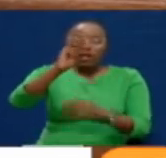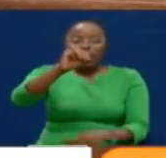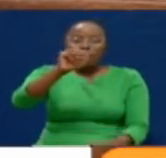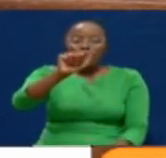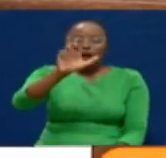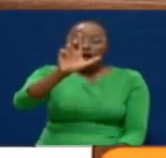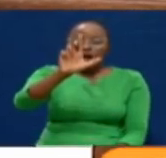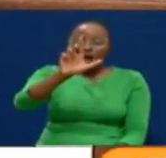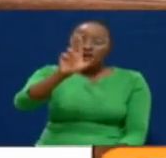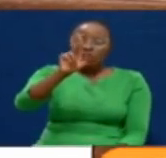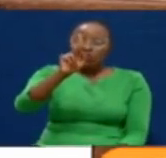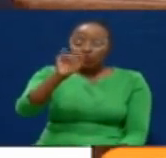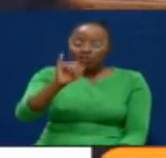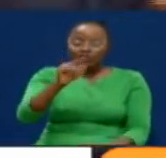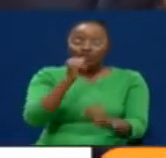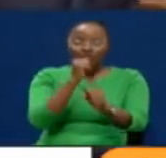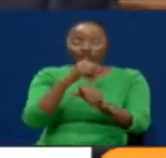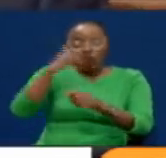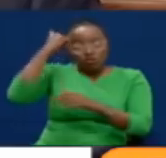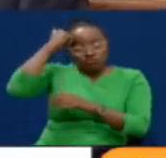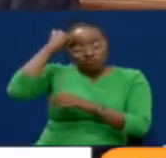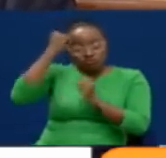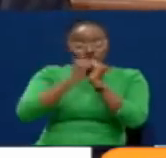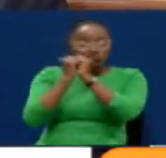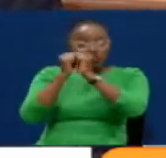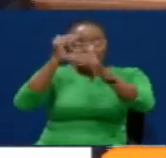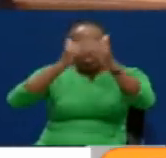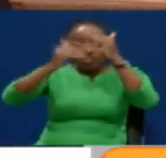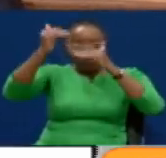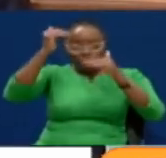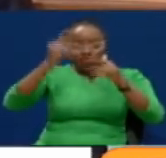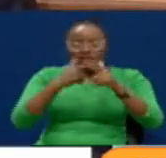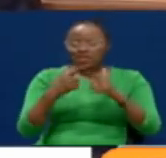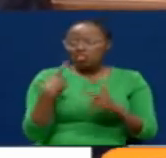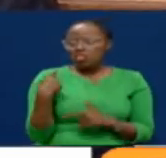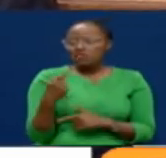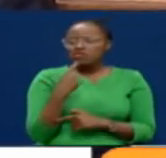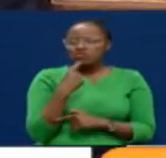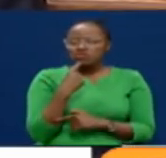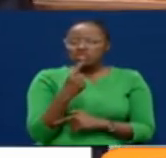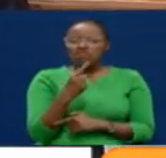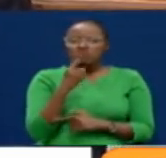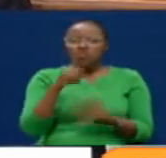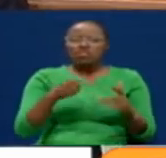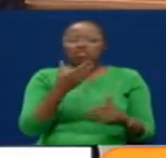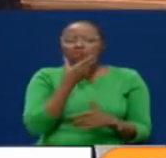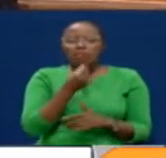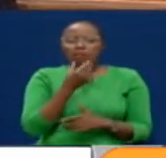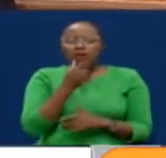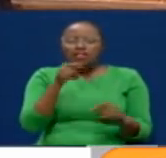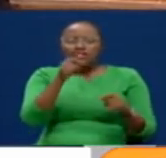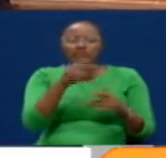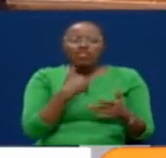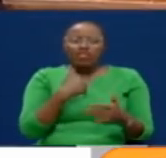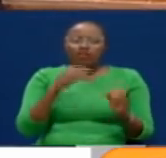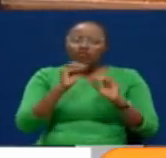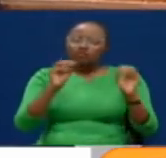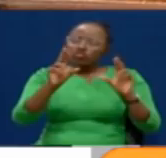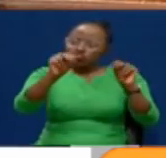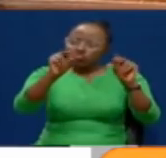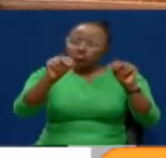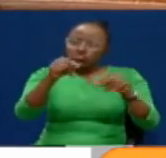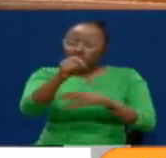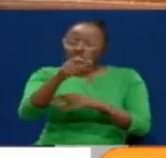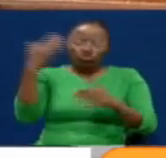were classmates. Maluki. They were classmates at the university. Yes, yes. You know, so when the other day the guy started saying, oh, this guy never is not educated, I said, come on, stop